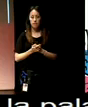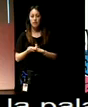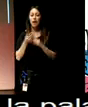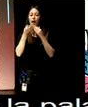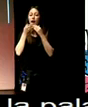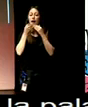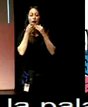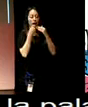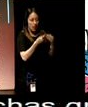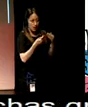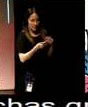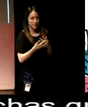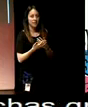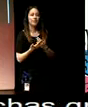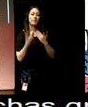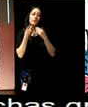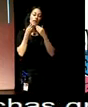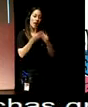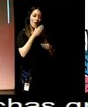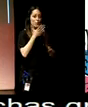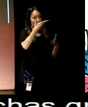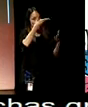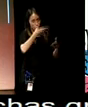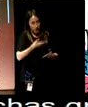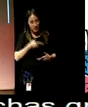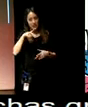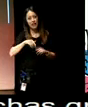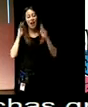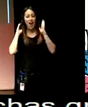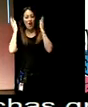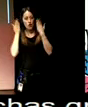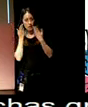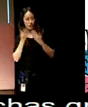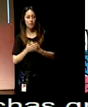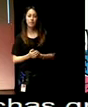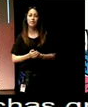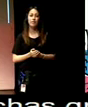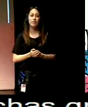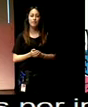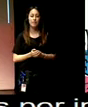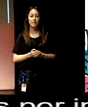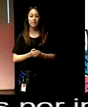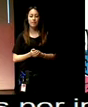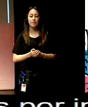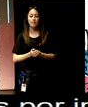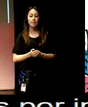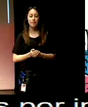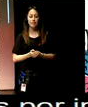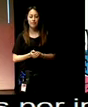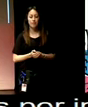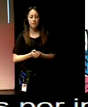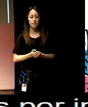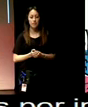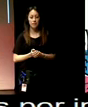Thank you for inviting me here. As you just said, I'm from the private section,